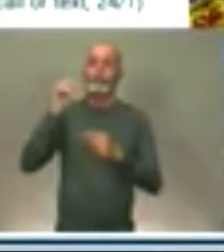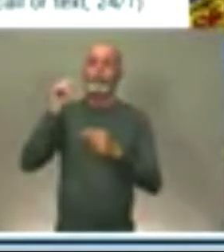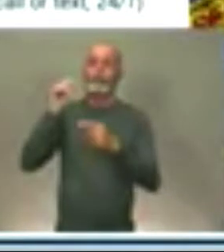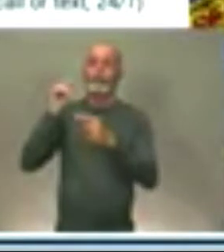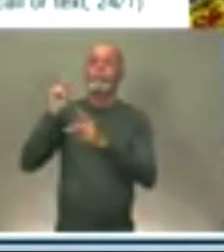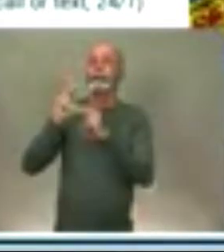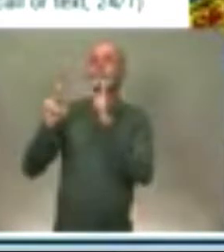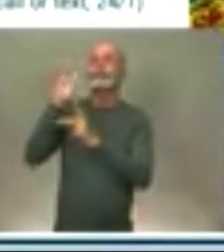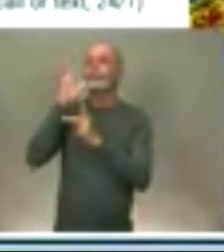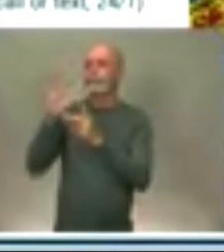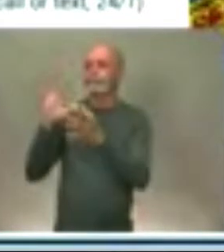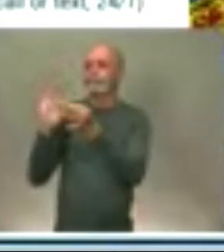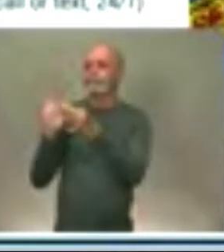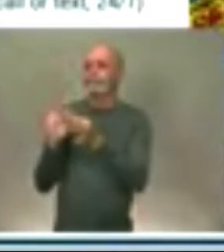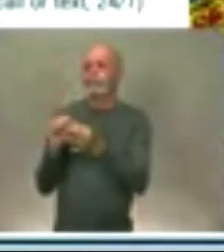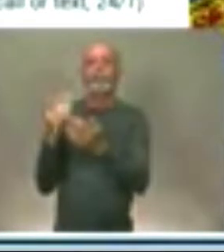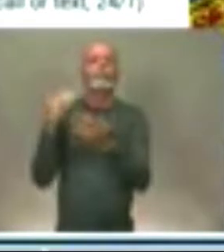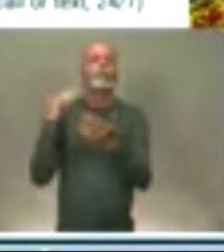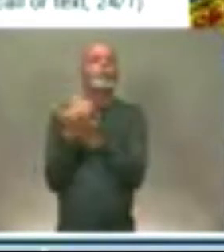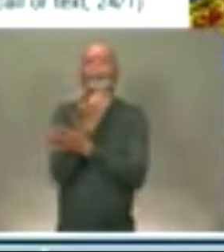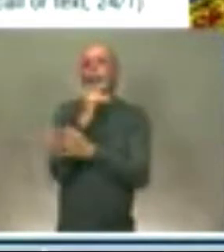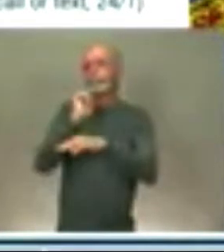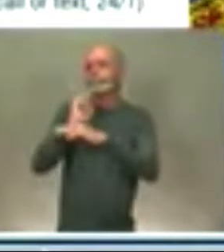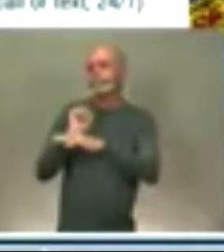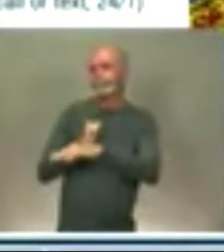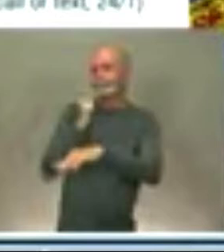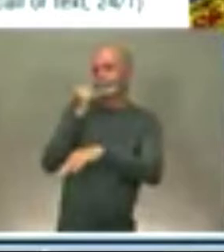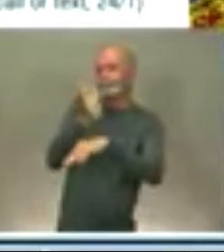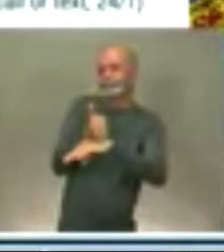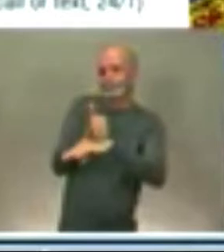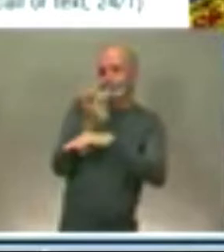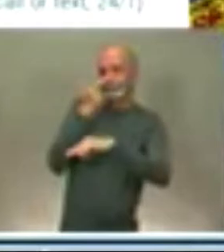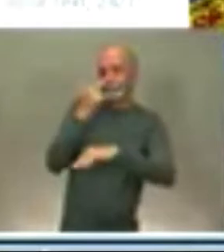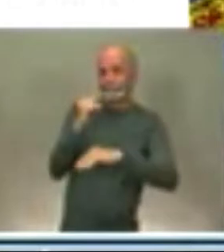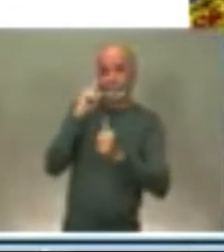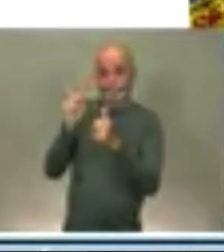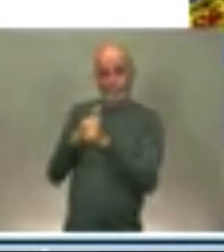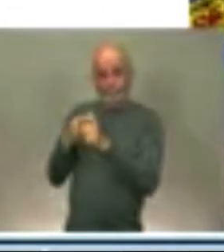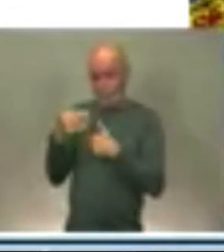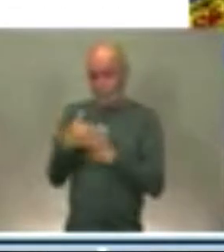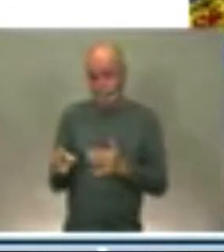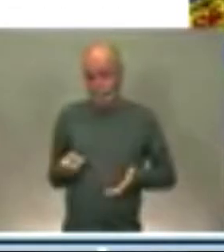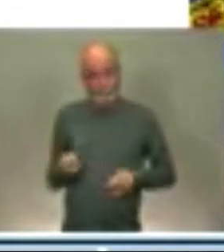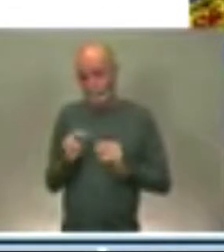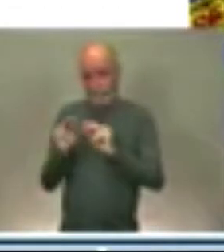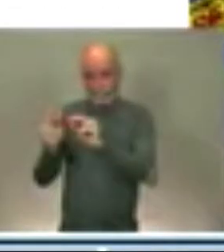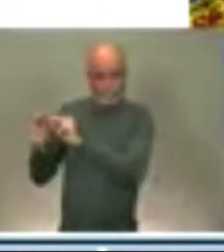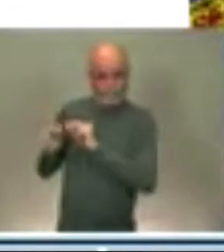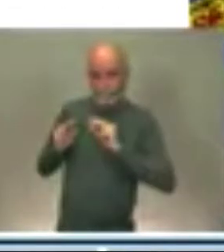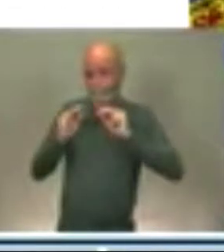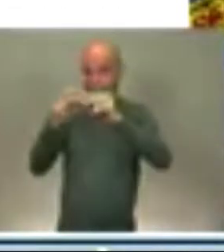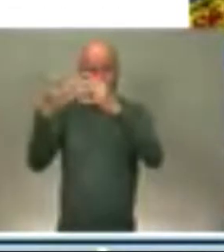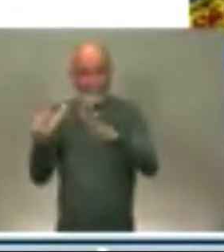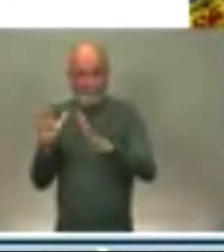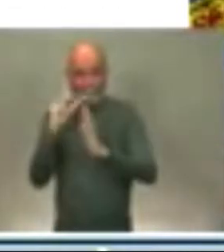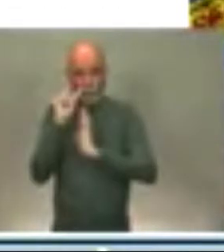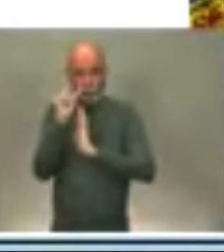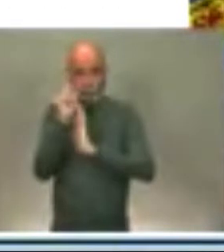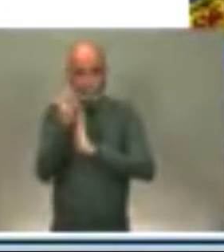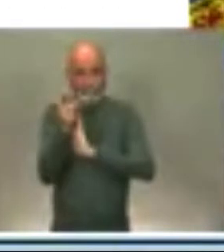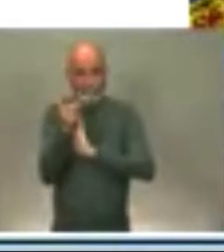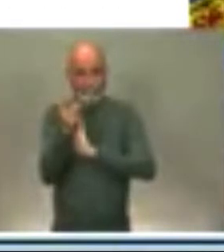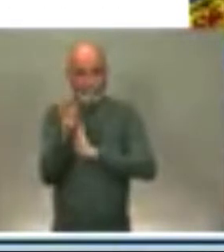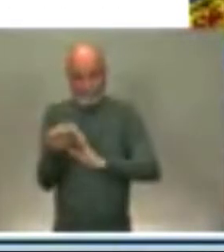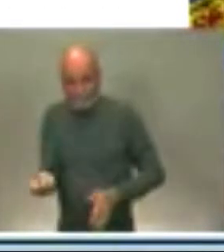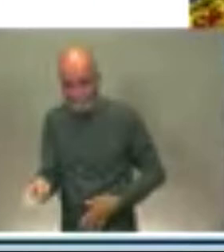format today. So we're going to open it up to the room for questions for about 20 minutes, then I will turn it over. I will check in